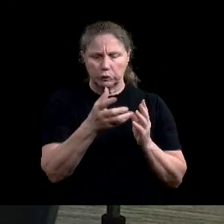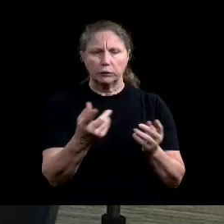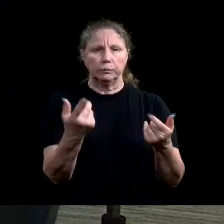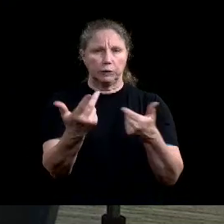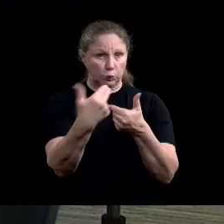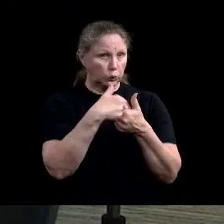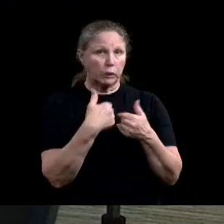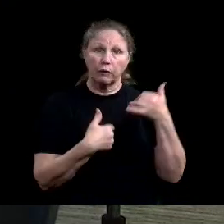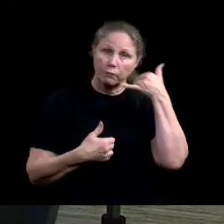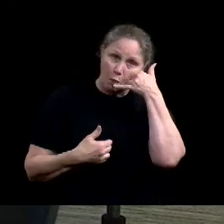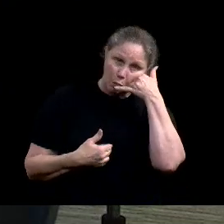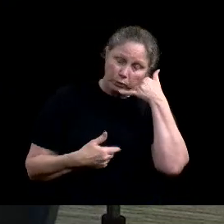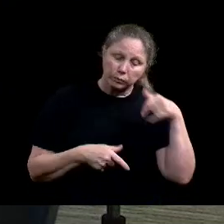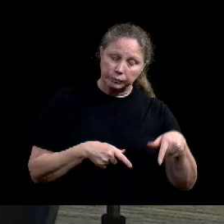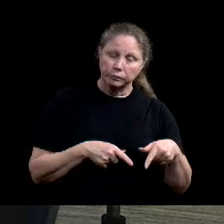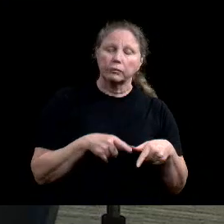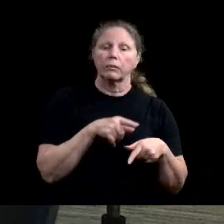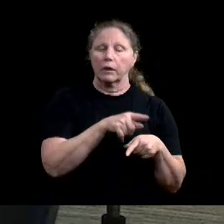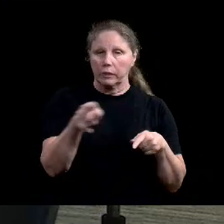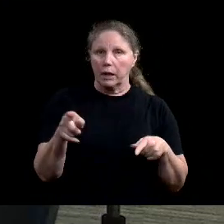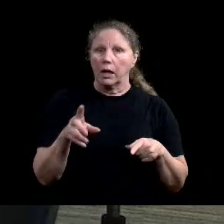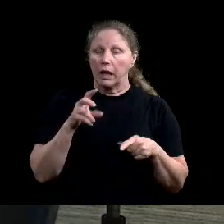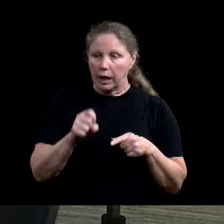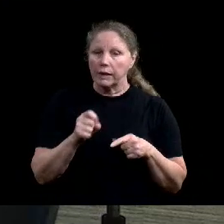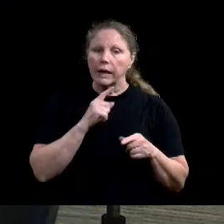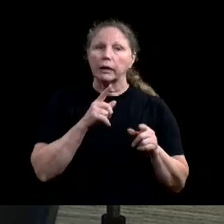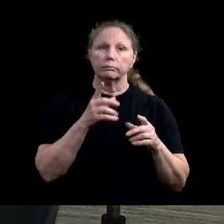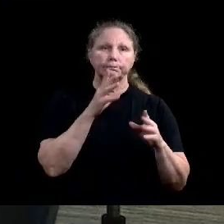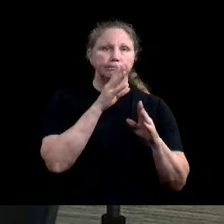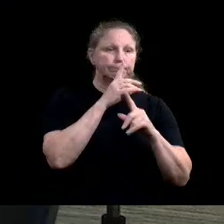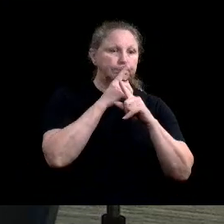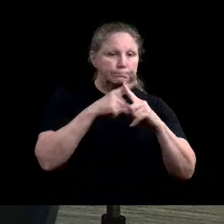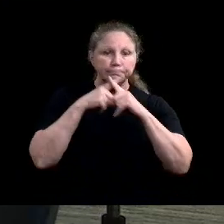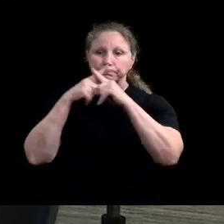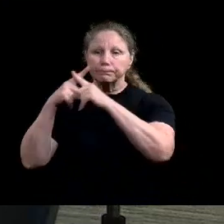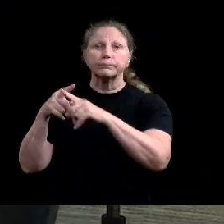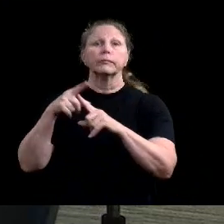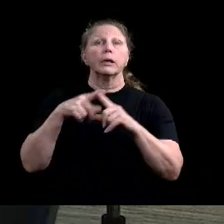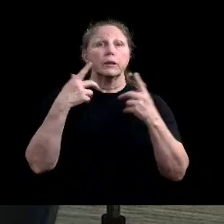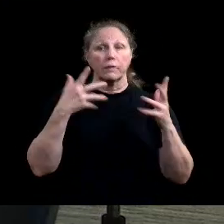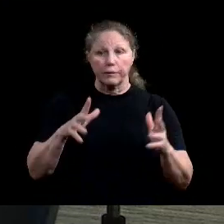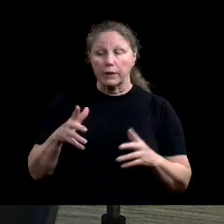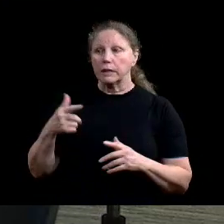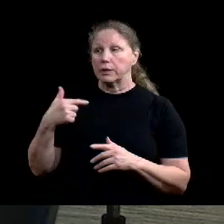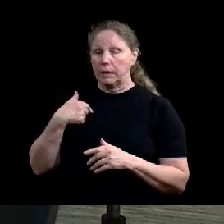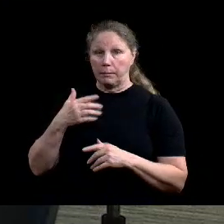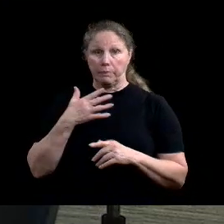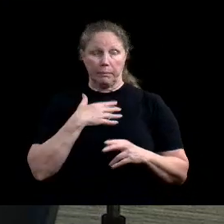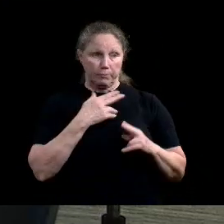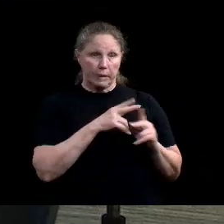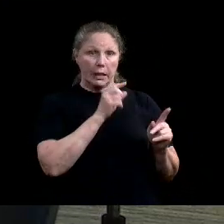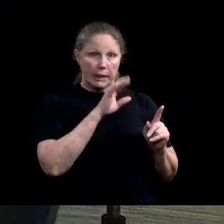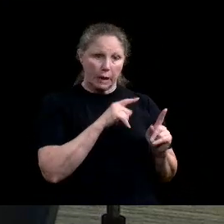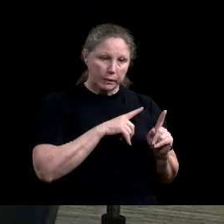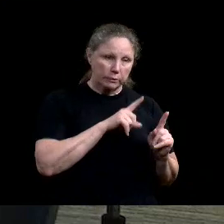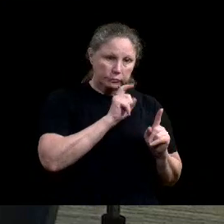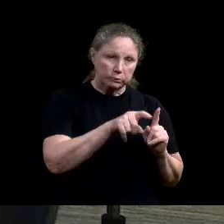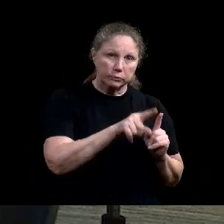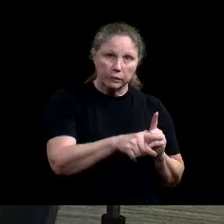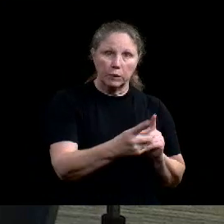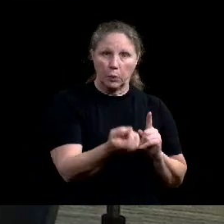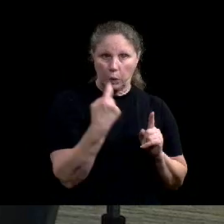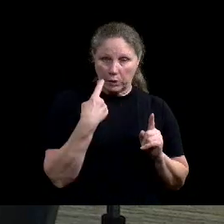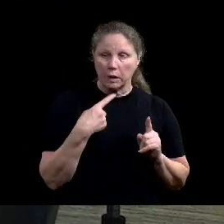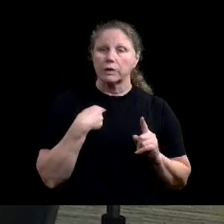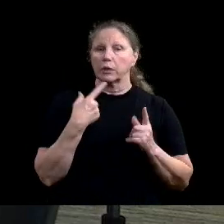muted until the mayor will ask them my name to provide their questions. So we'll try to do at least a couple of rounds on